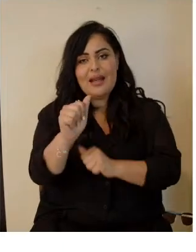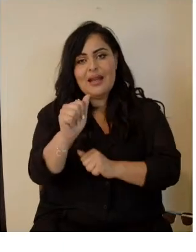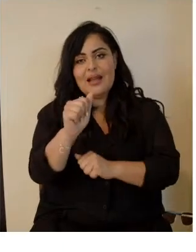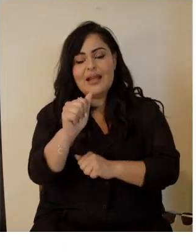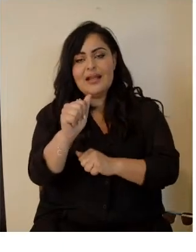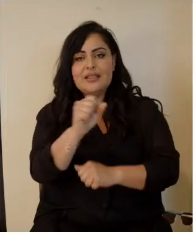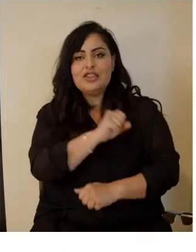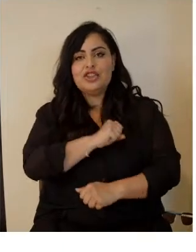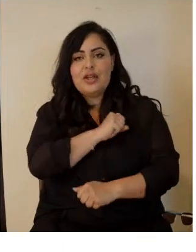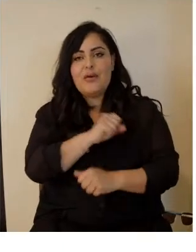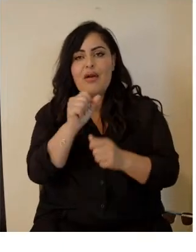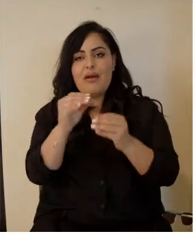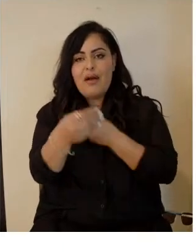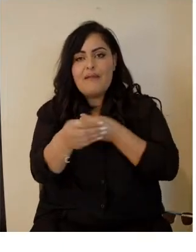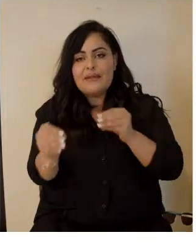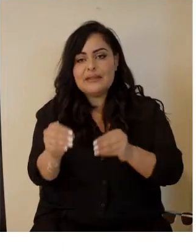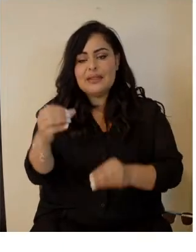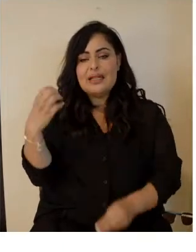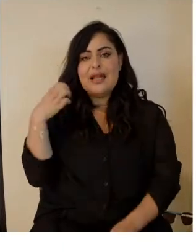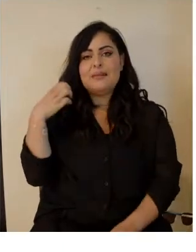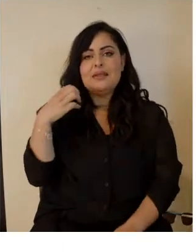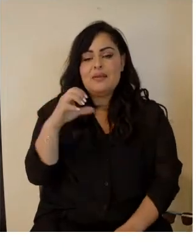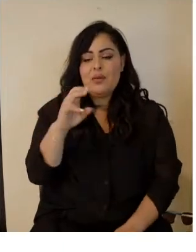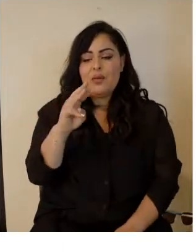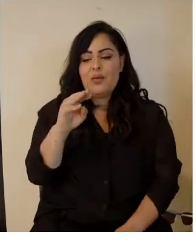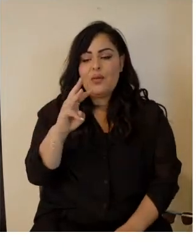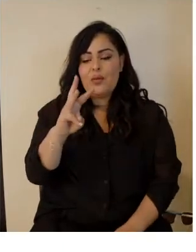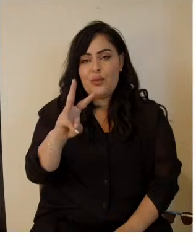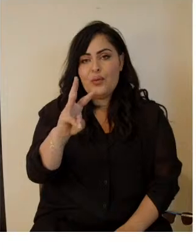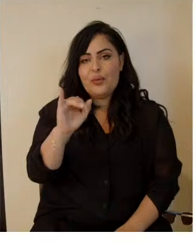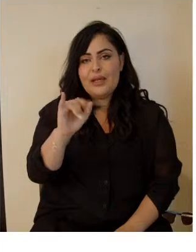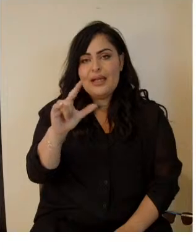Sheriff Office, Captain Williams.